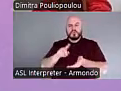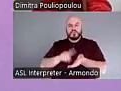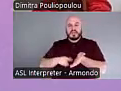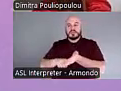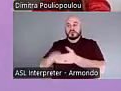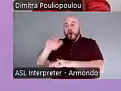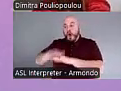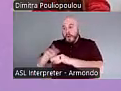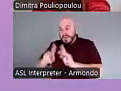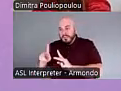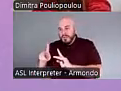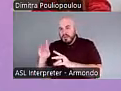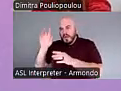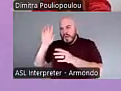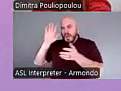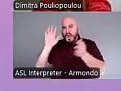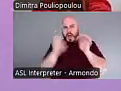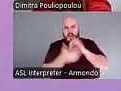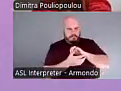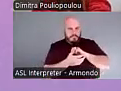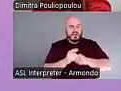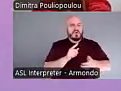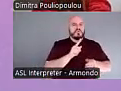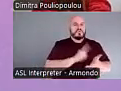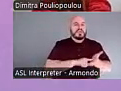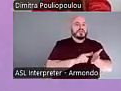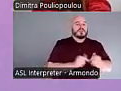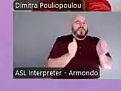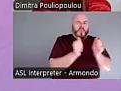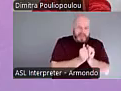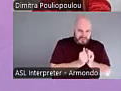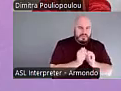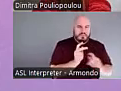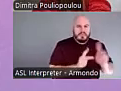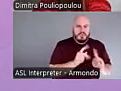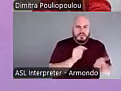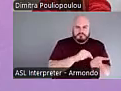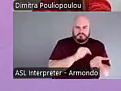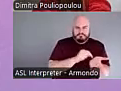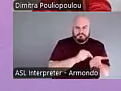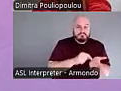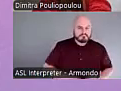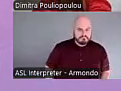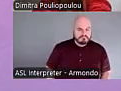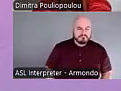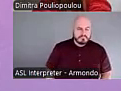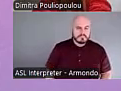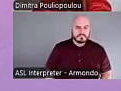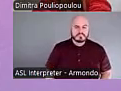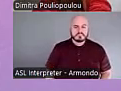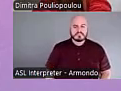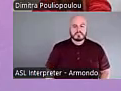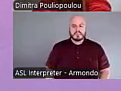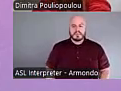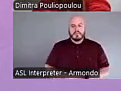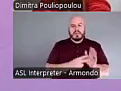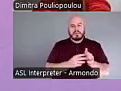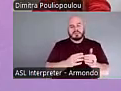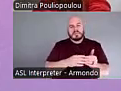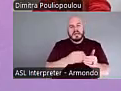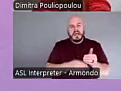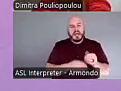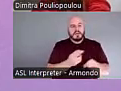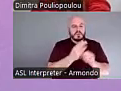on doing research with them. And in health research, this means that that the end users, the